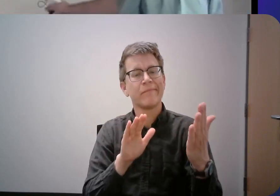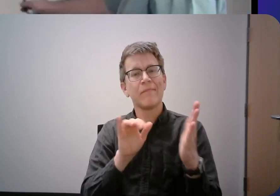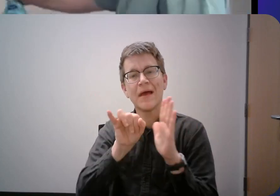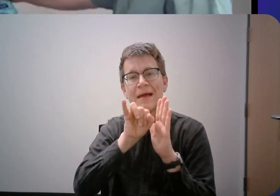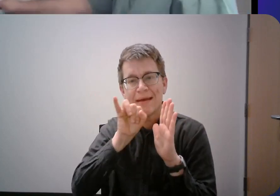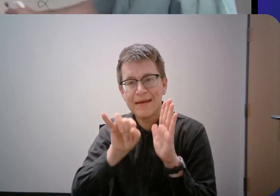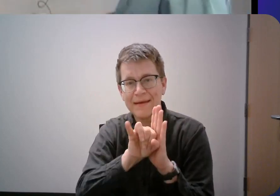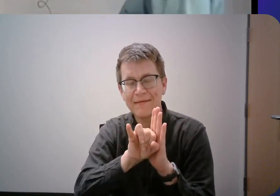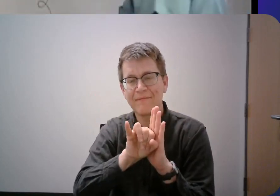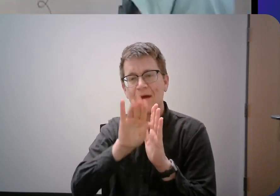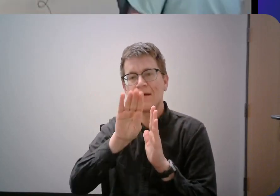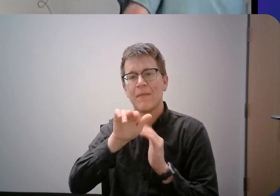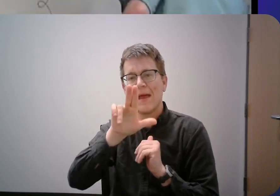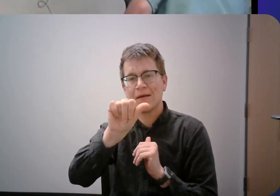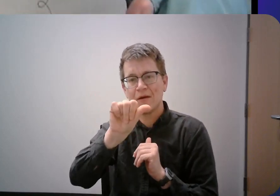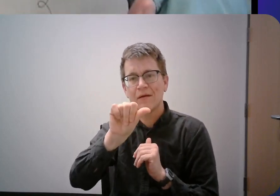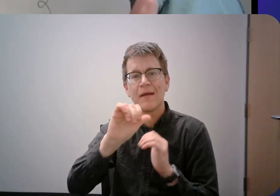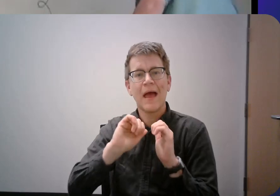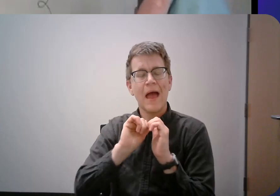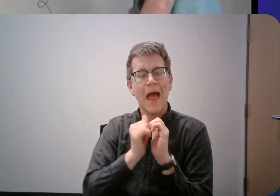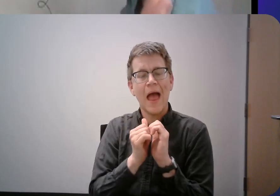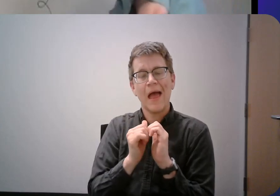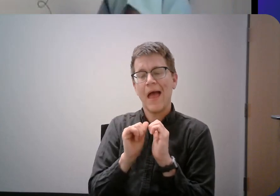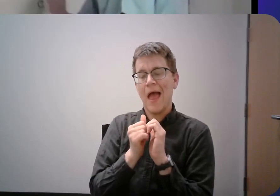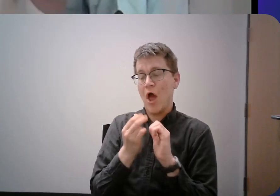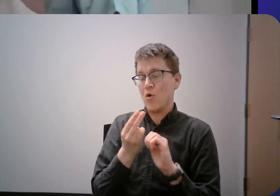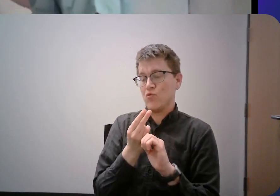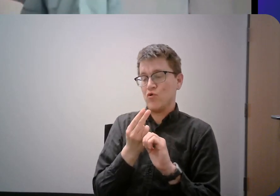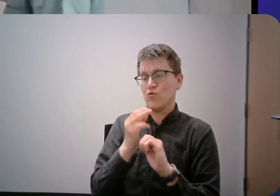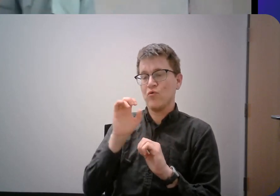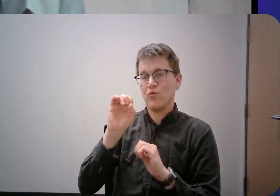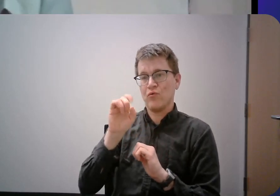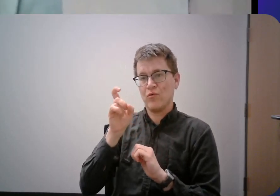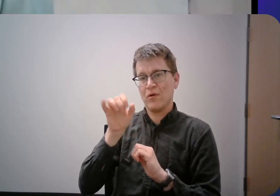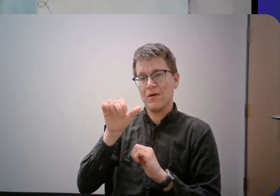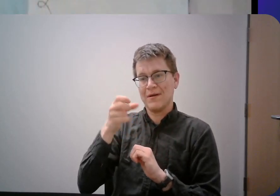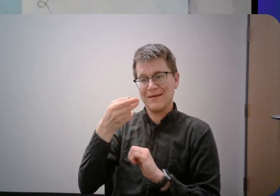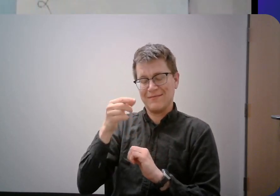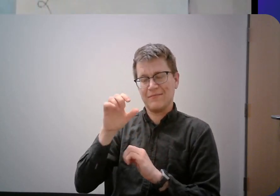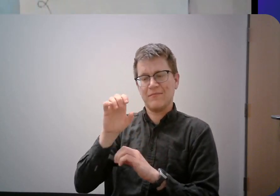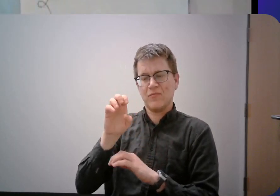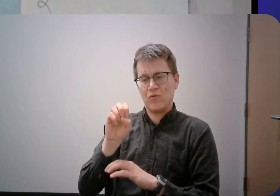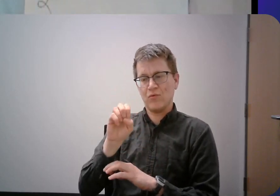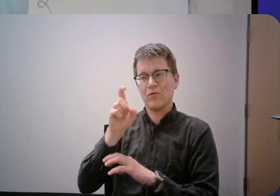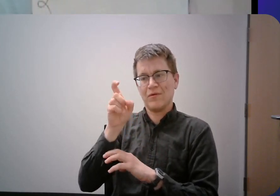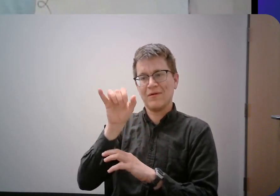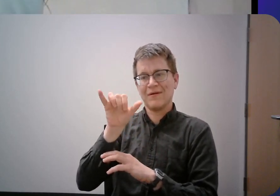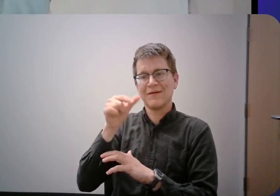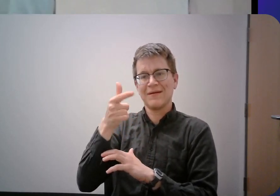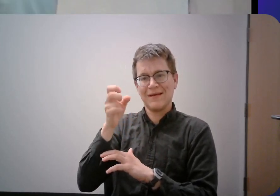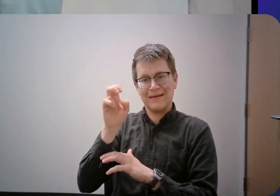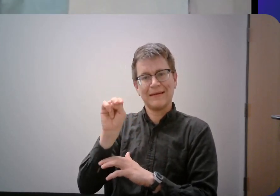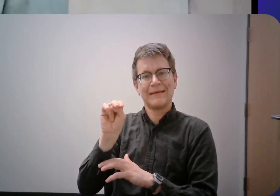and second is oxygen use. I gotta get a new board.